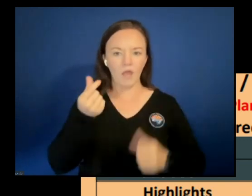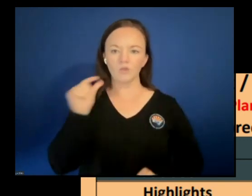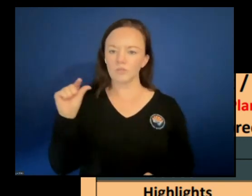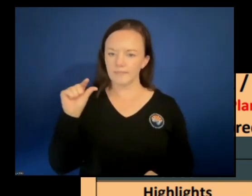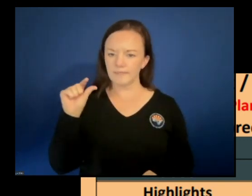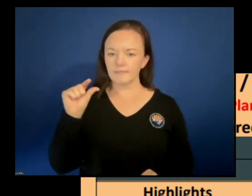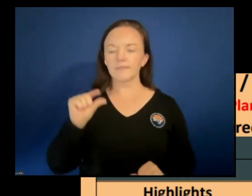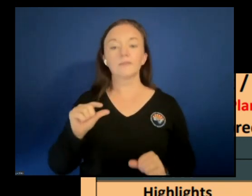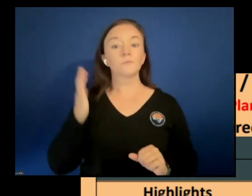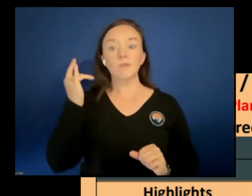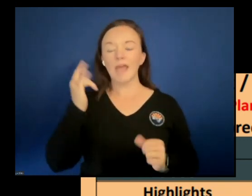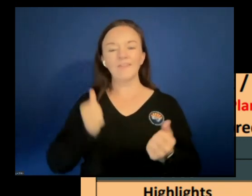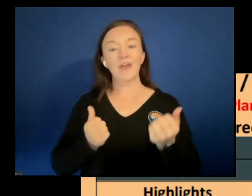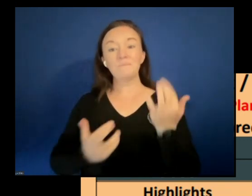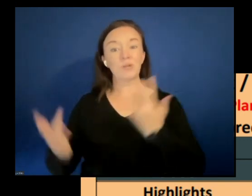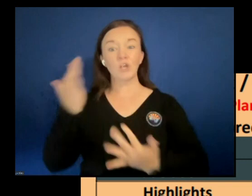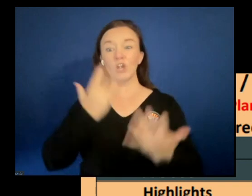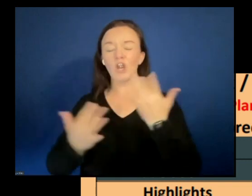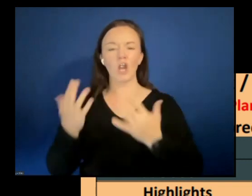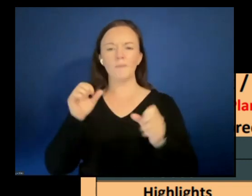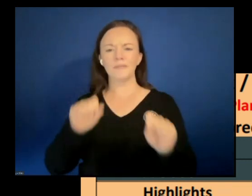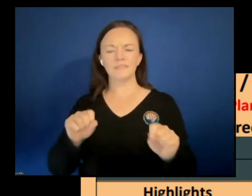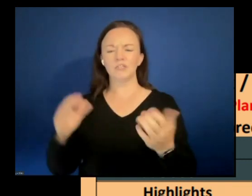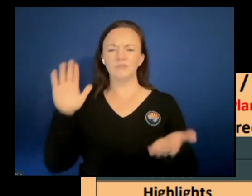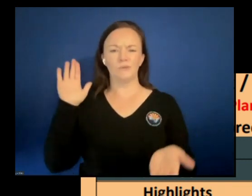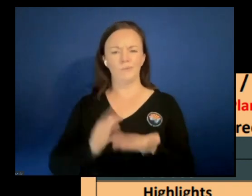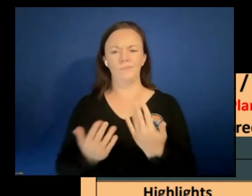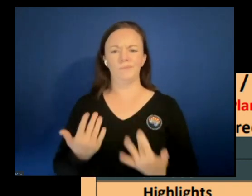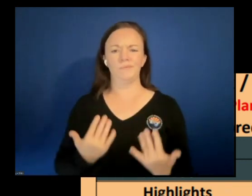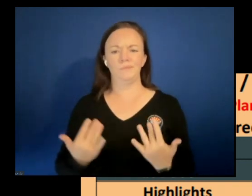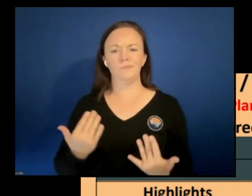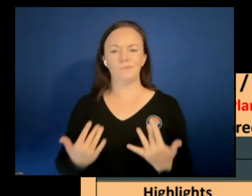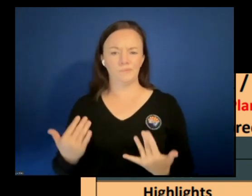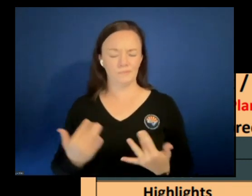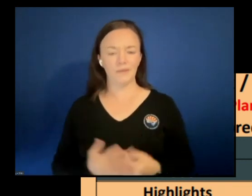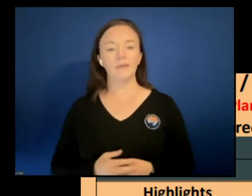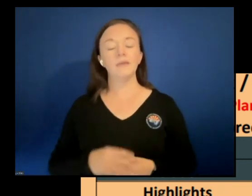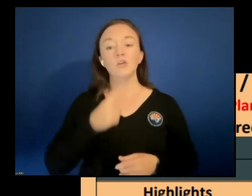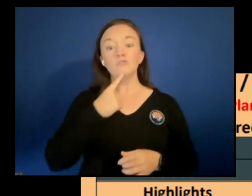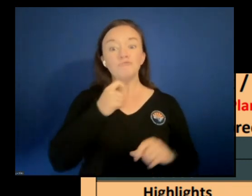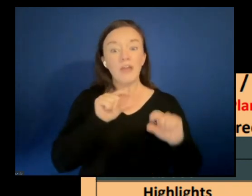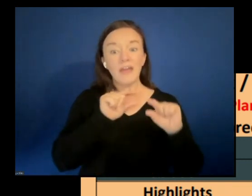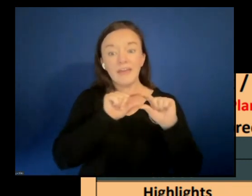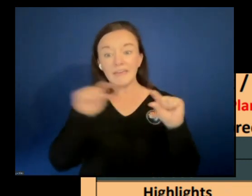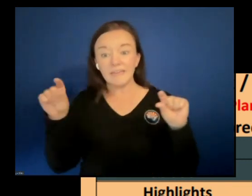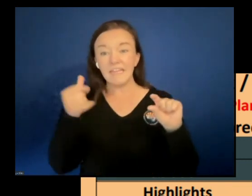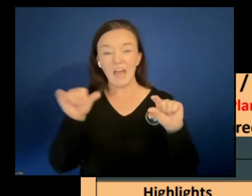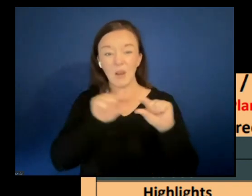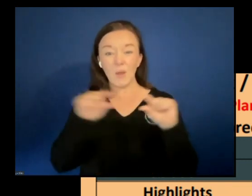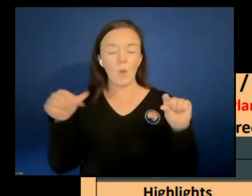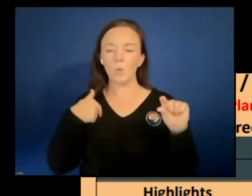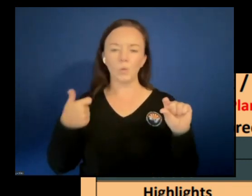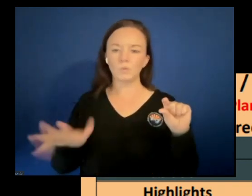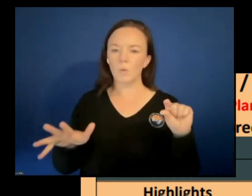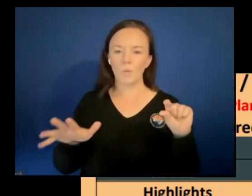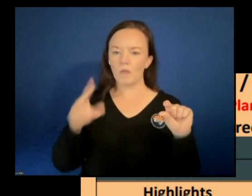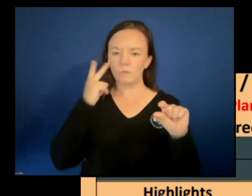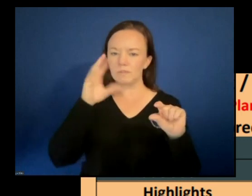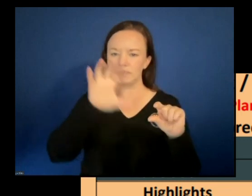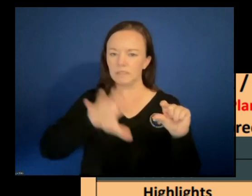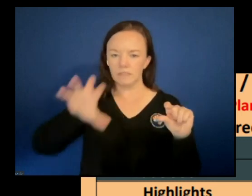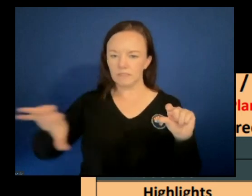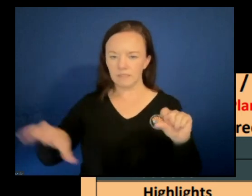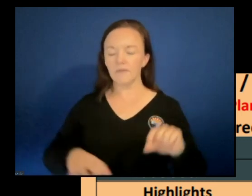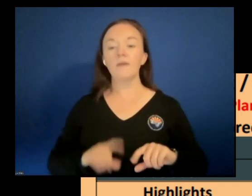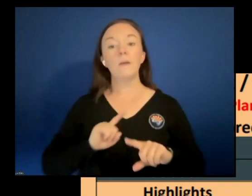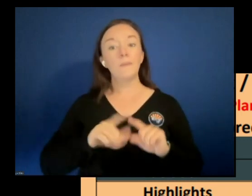burning are very low. Anytime you see those red or extreme burning conditions, it's something we don't want to see. But the good news is we are